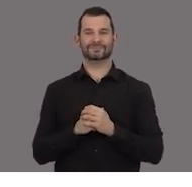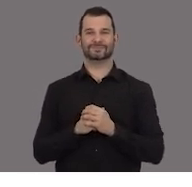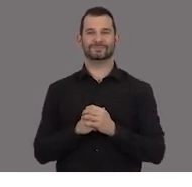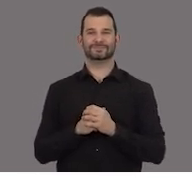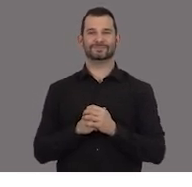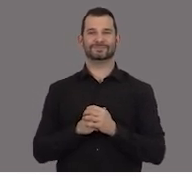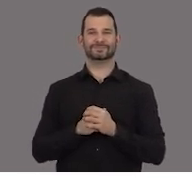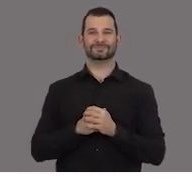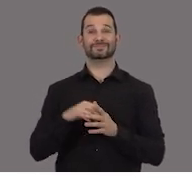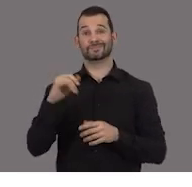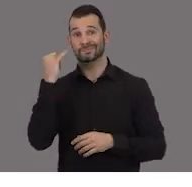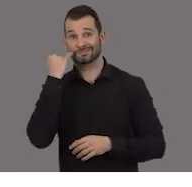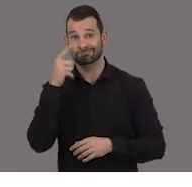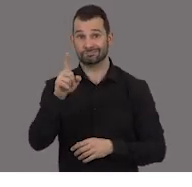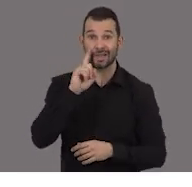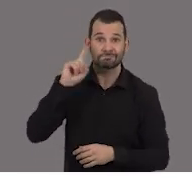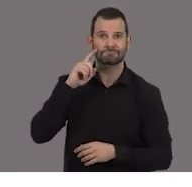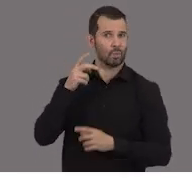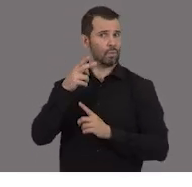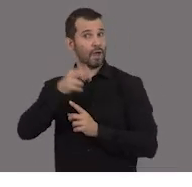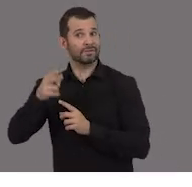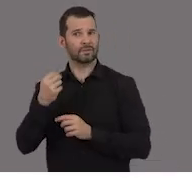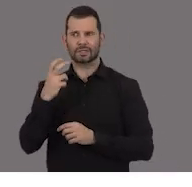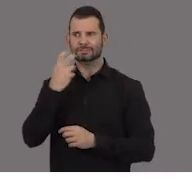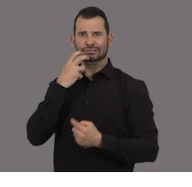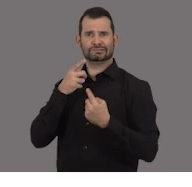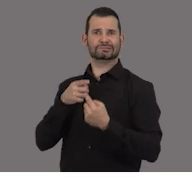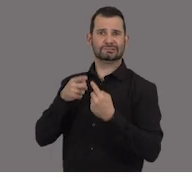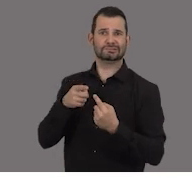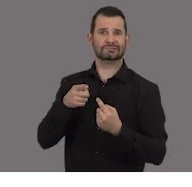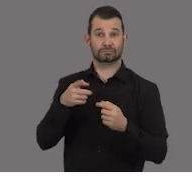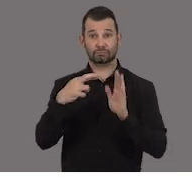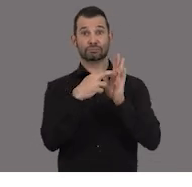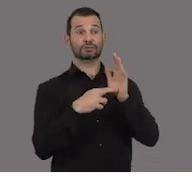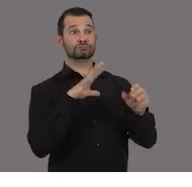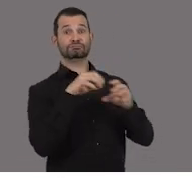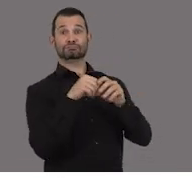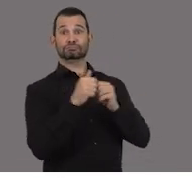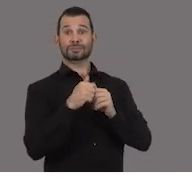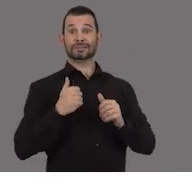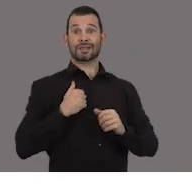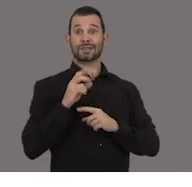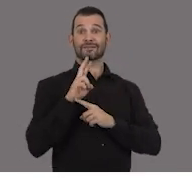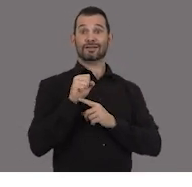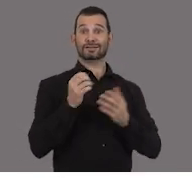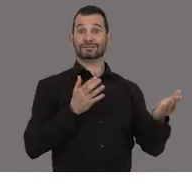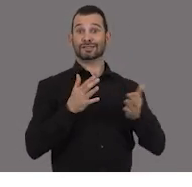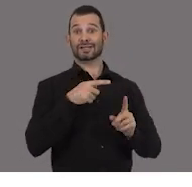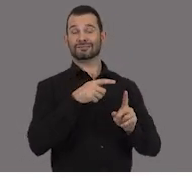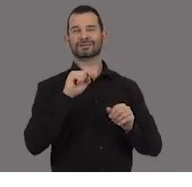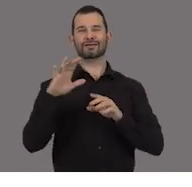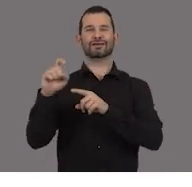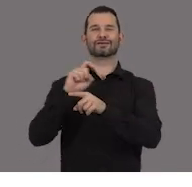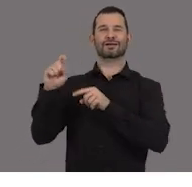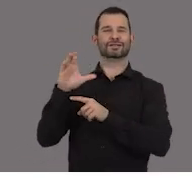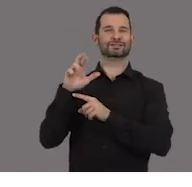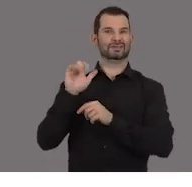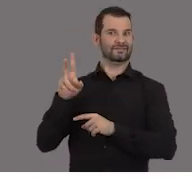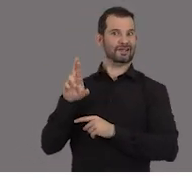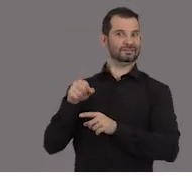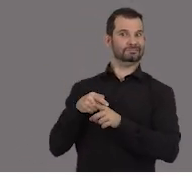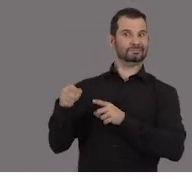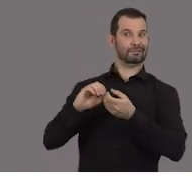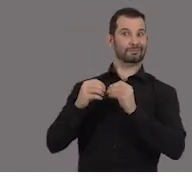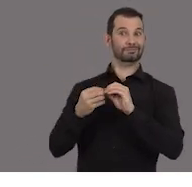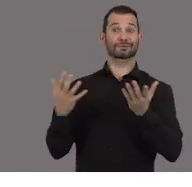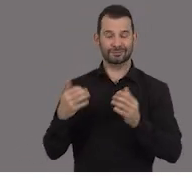1-800-959-8281. If you're deaf, hard of hearing, or have a speech impairment and are registered with the Canada Video